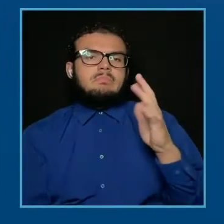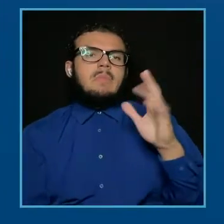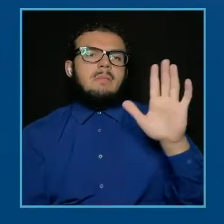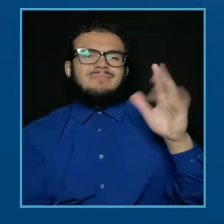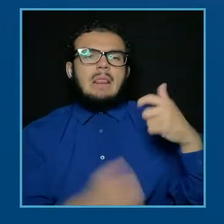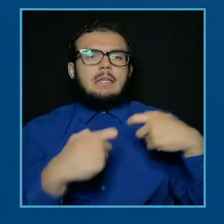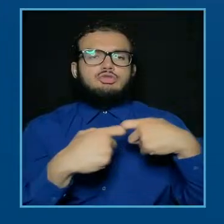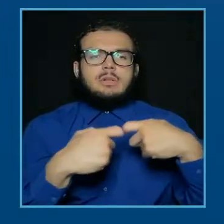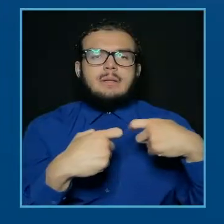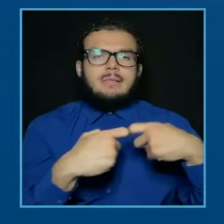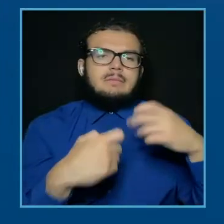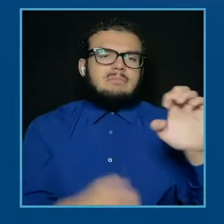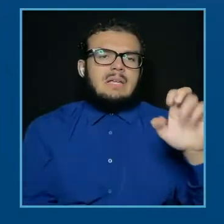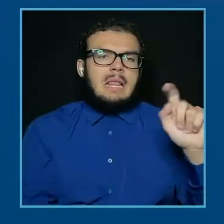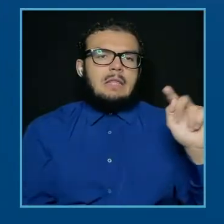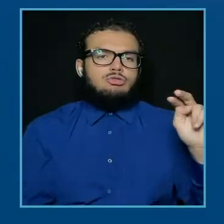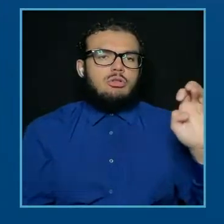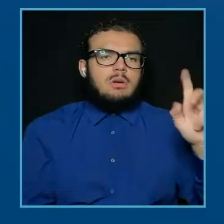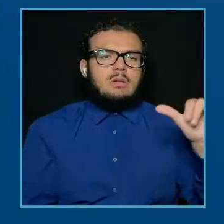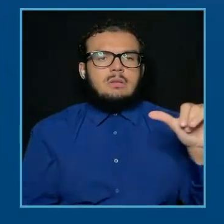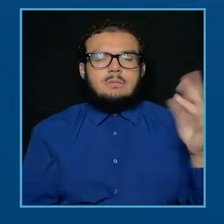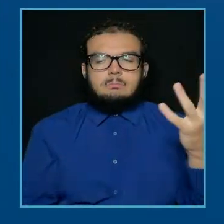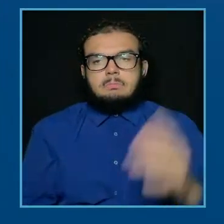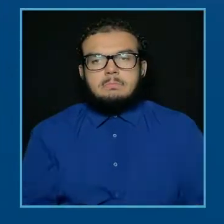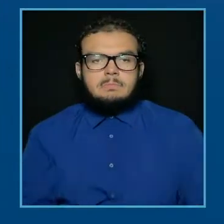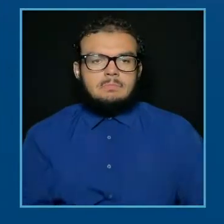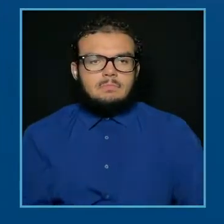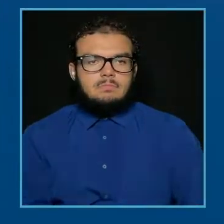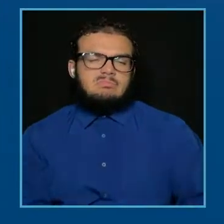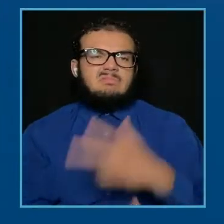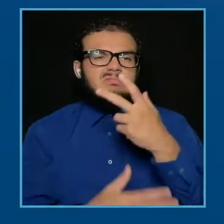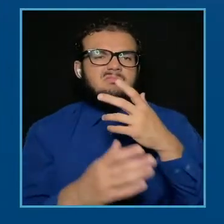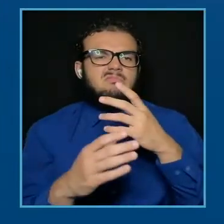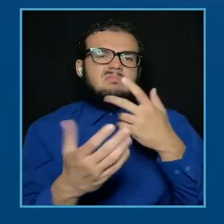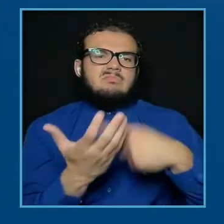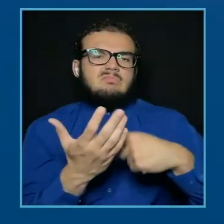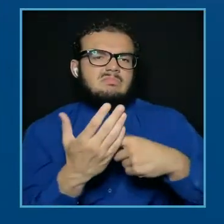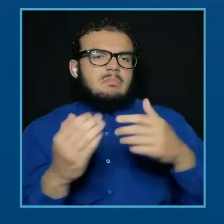Or electronically. Yeah. That covers both. Yeah.